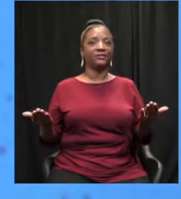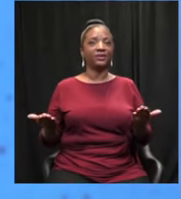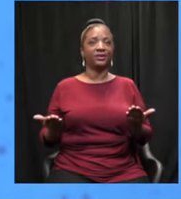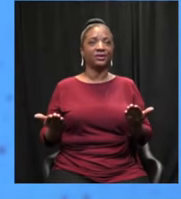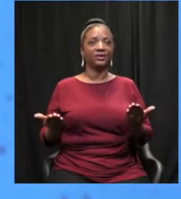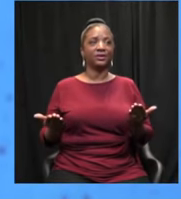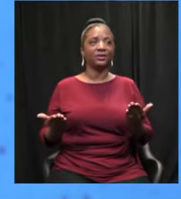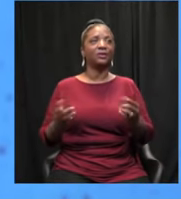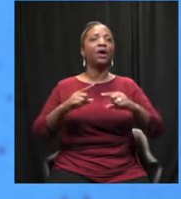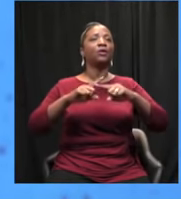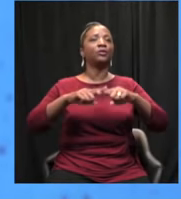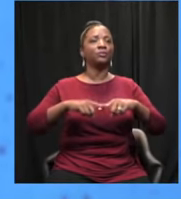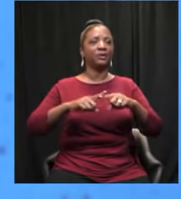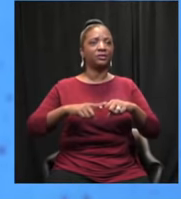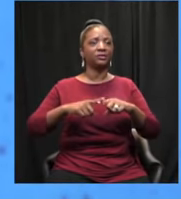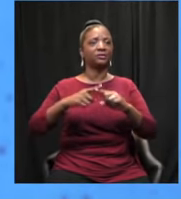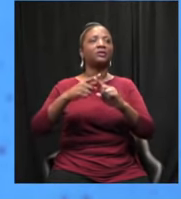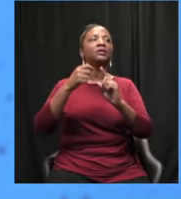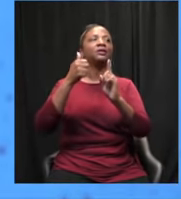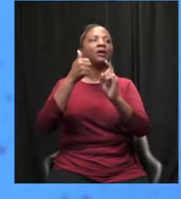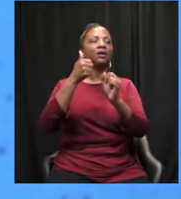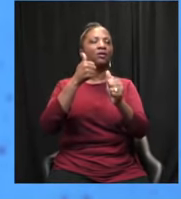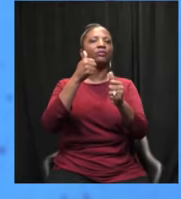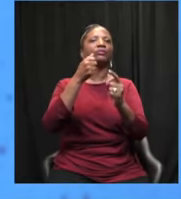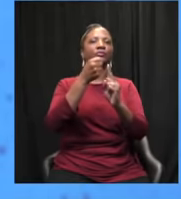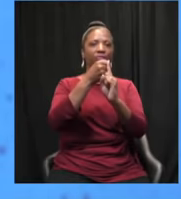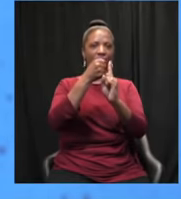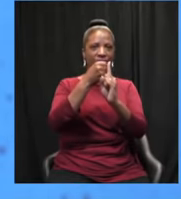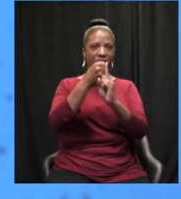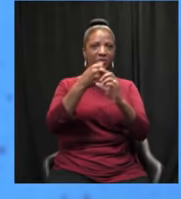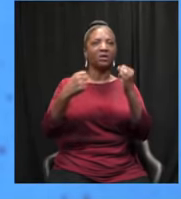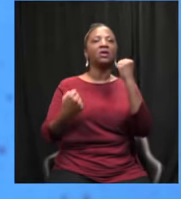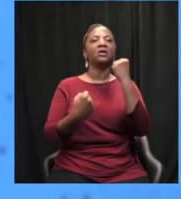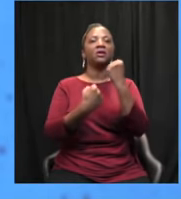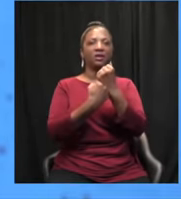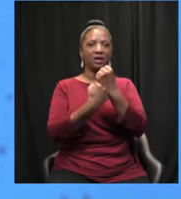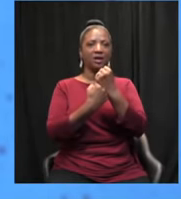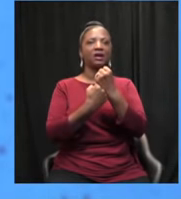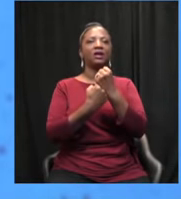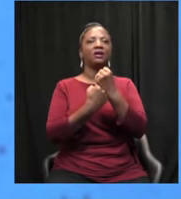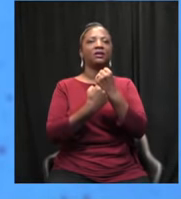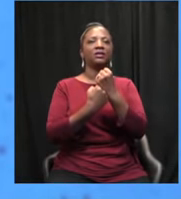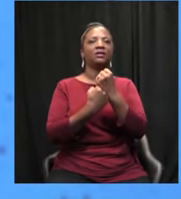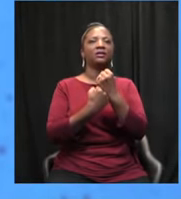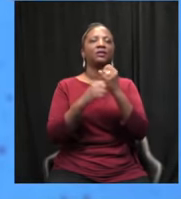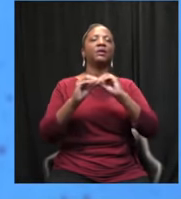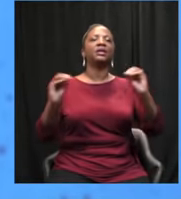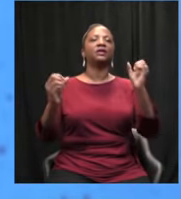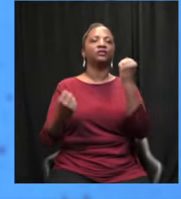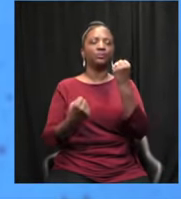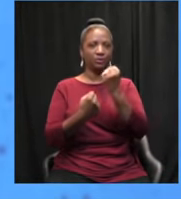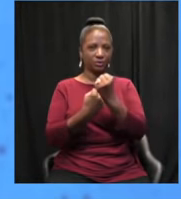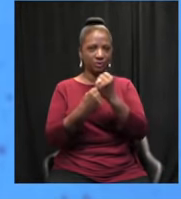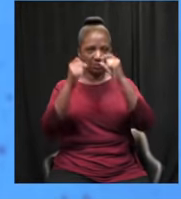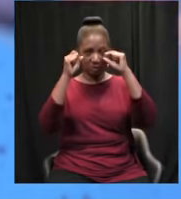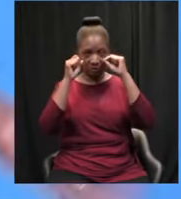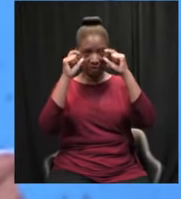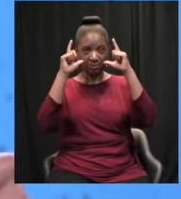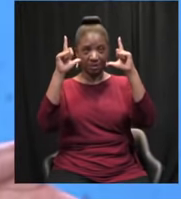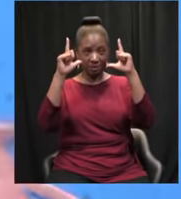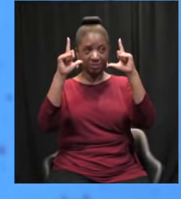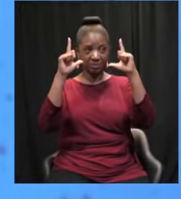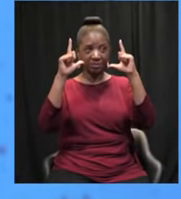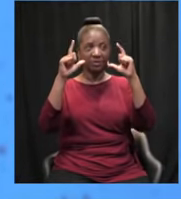No one had to wake Jesus up. No one had to remind Jesus. Jesus doesn't have to Google anything. He